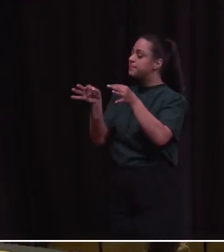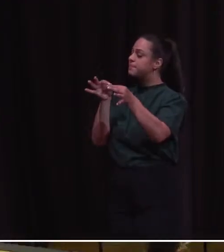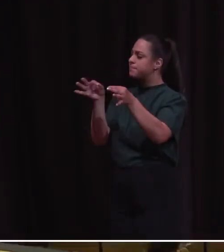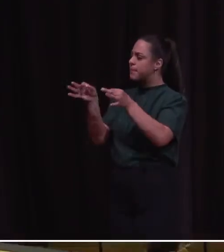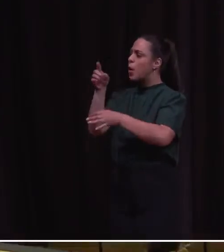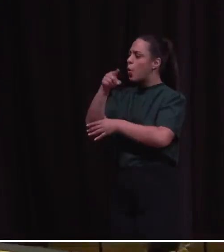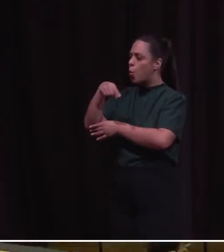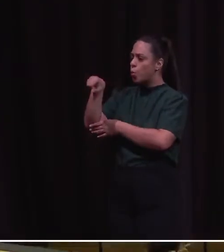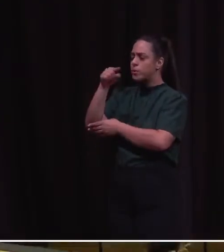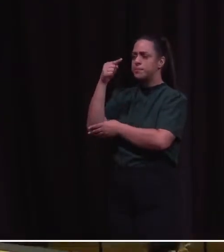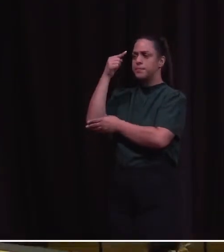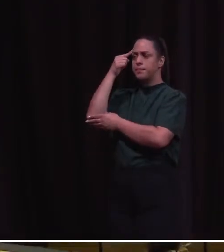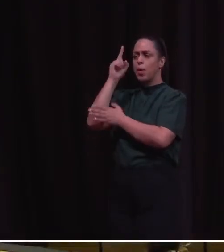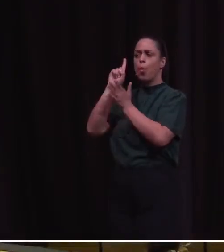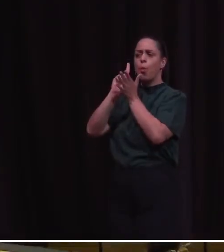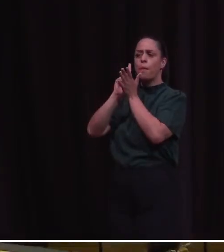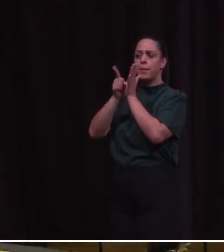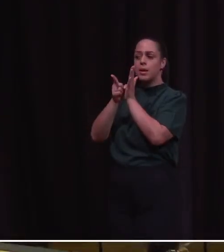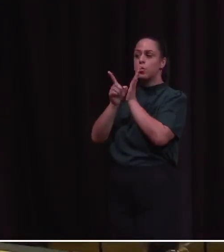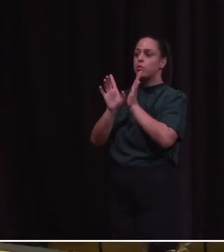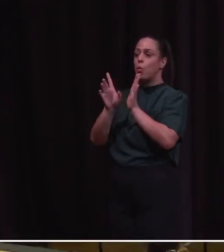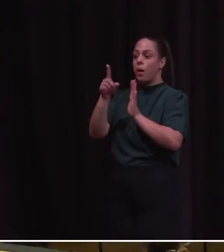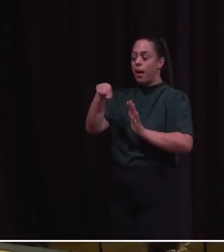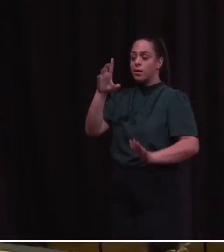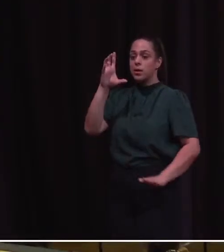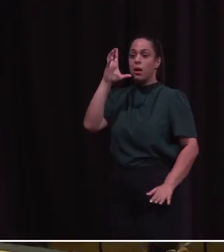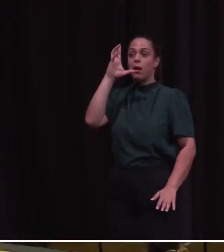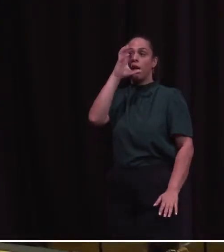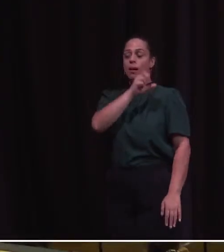oh my God, you are right.